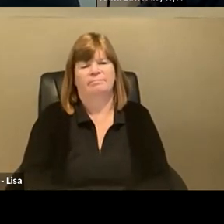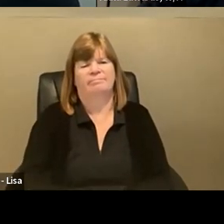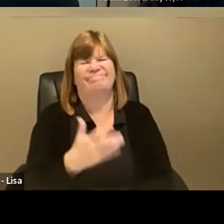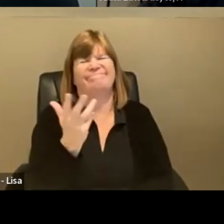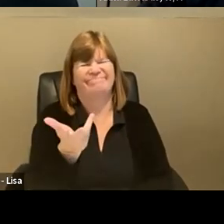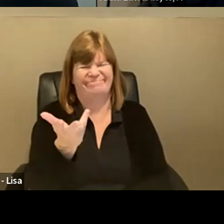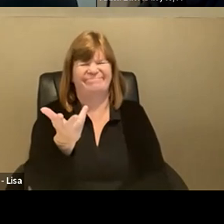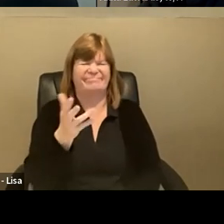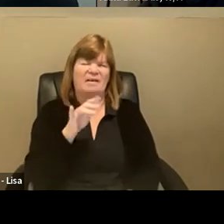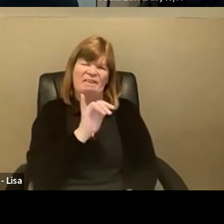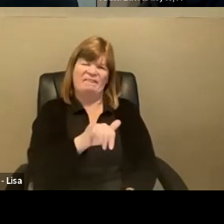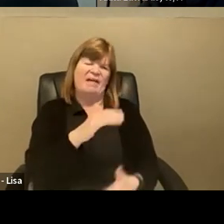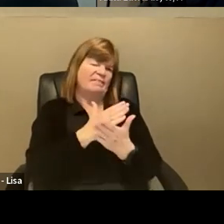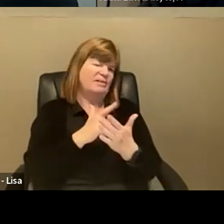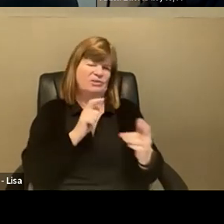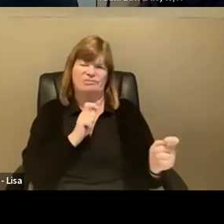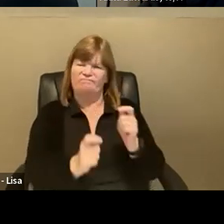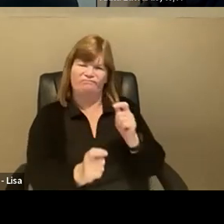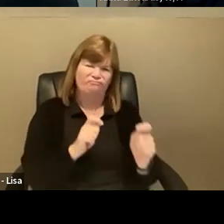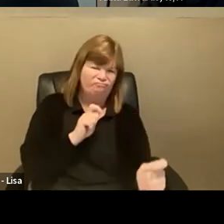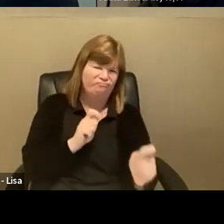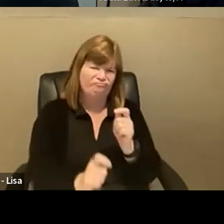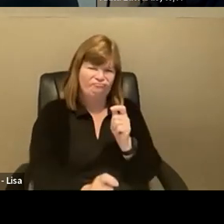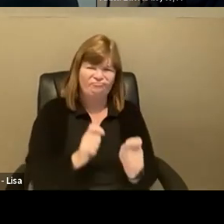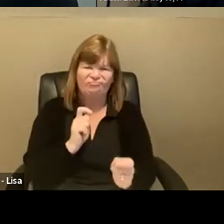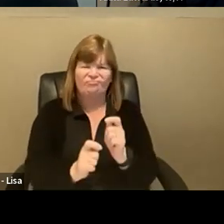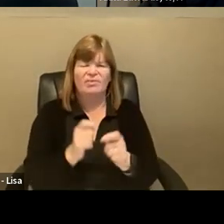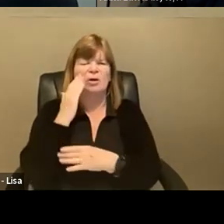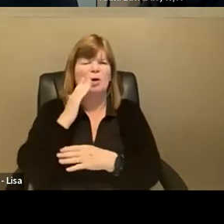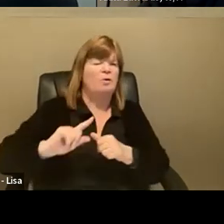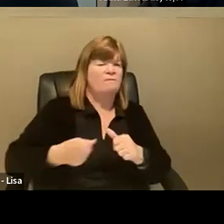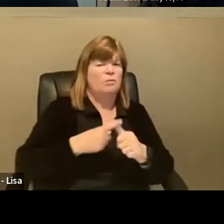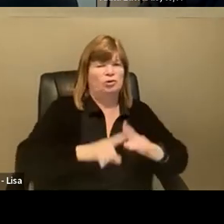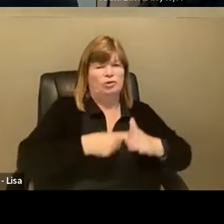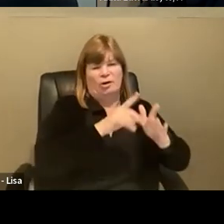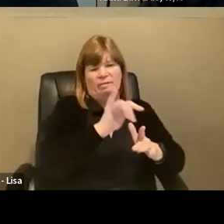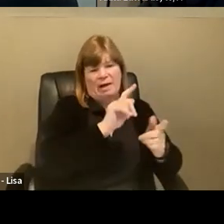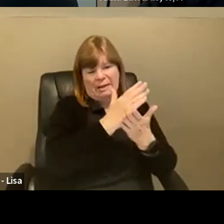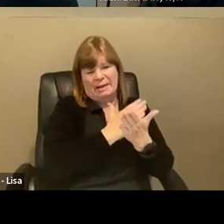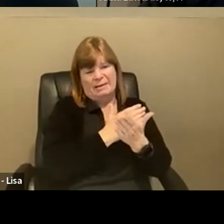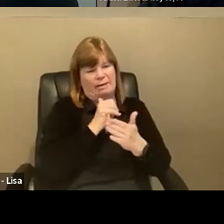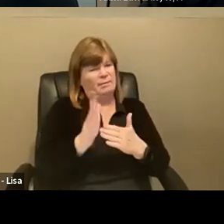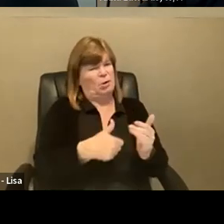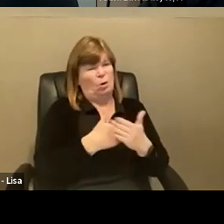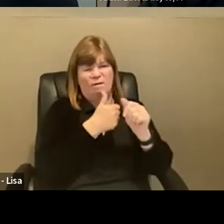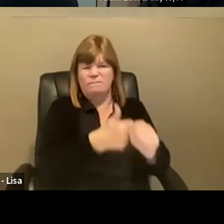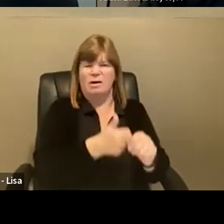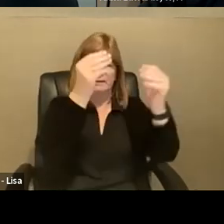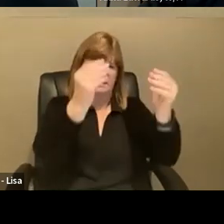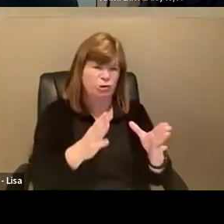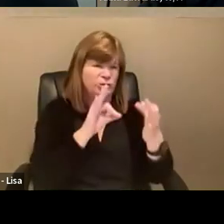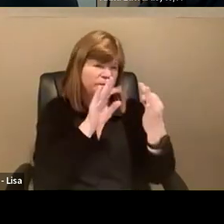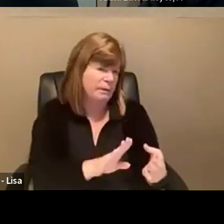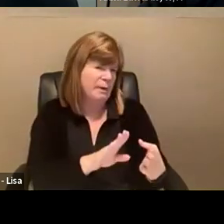evolving list, as to when we first started that list. Again, that was all based on teacher feedback, teacher